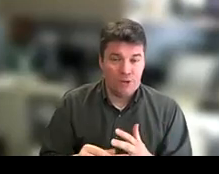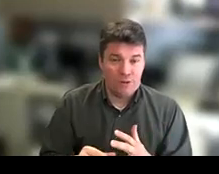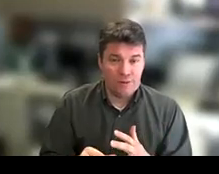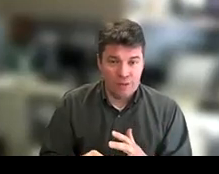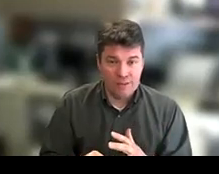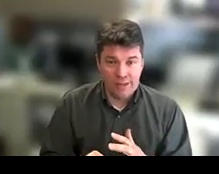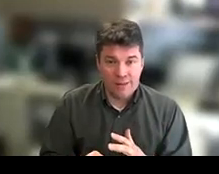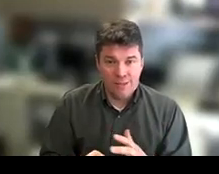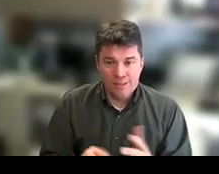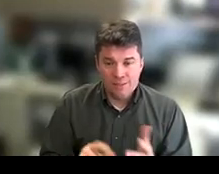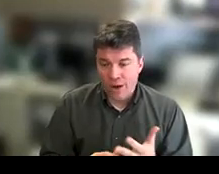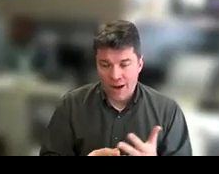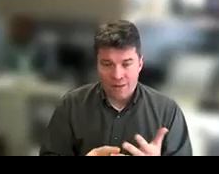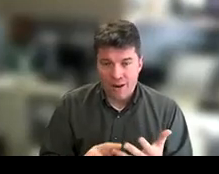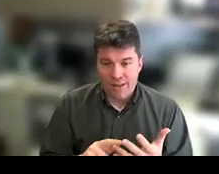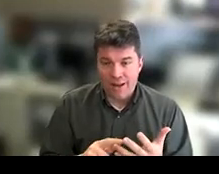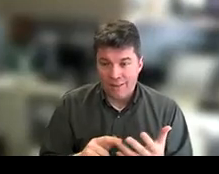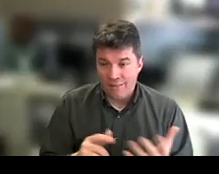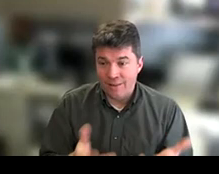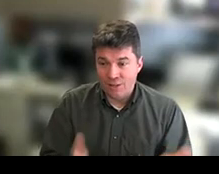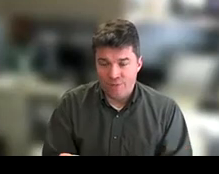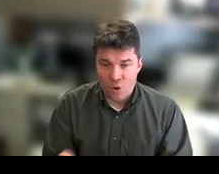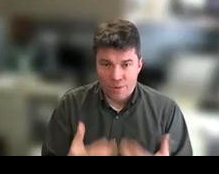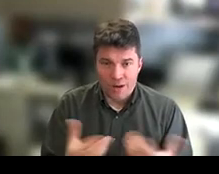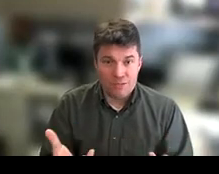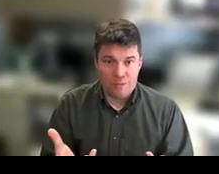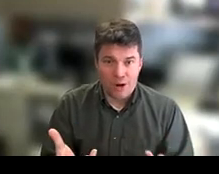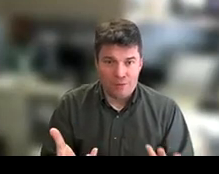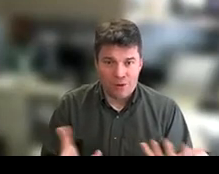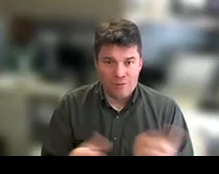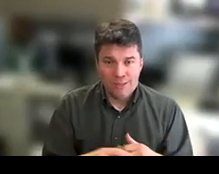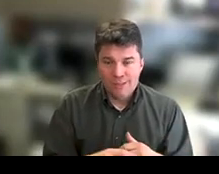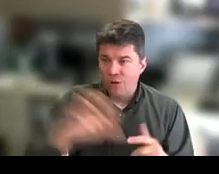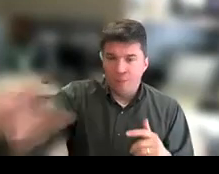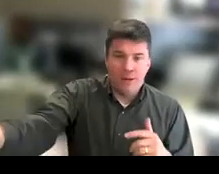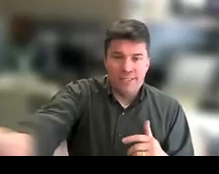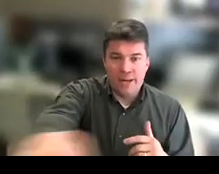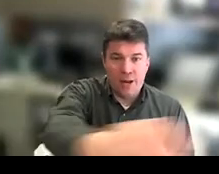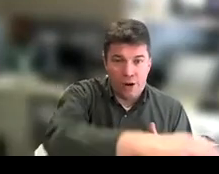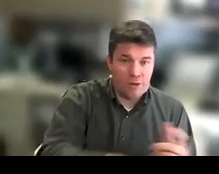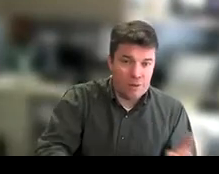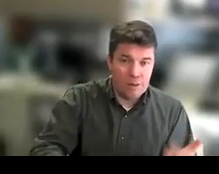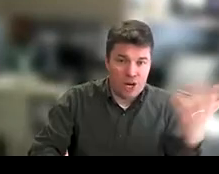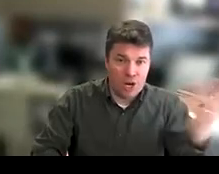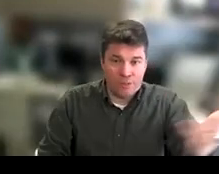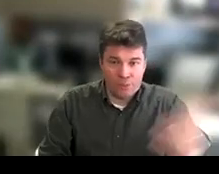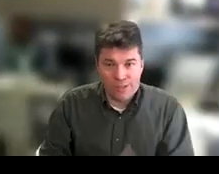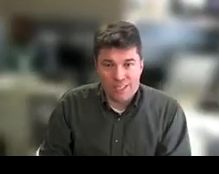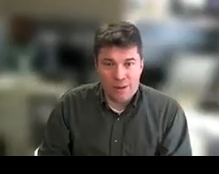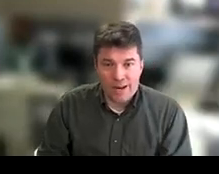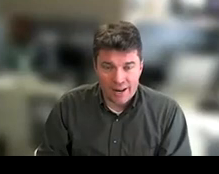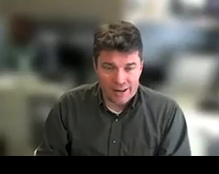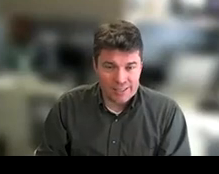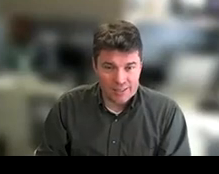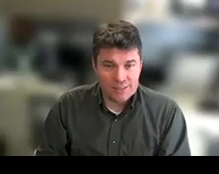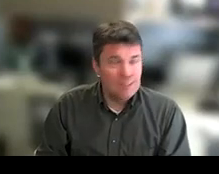live listen option built in. So you activate that, and then your phone becomes a microphone. So you can place it anywhere to be able to hear what the